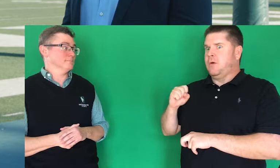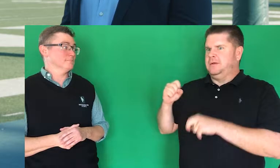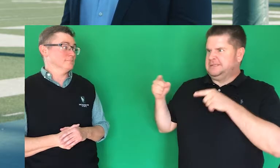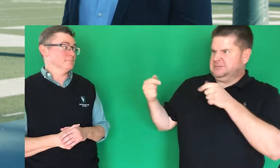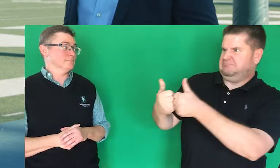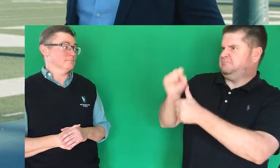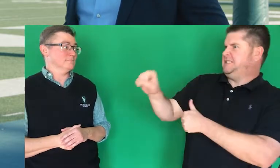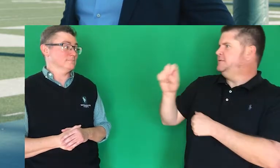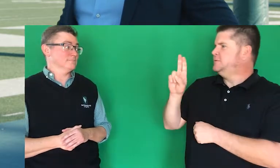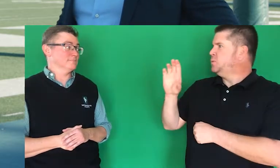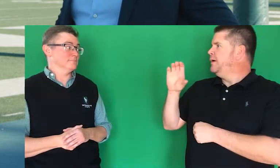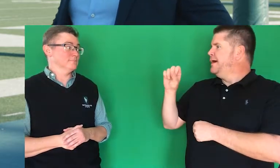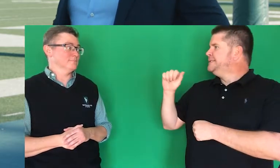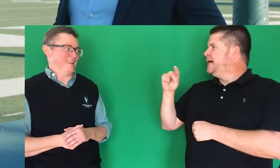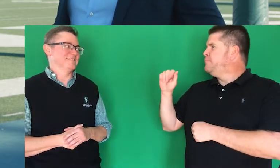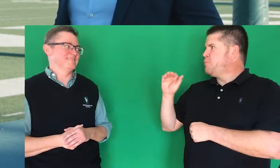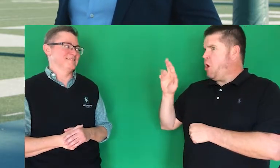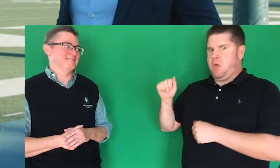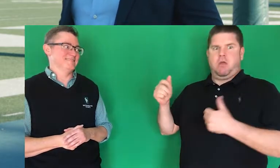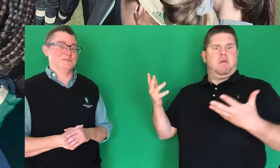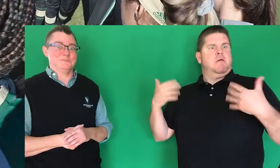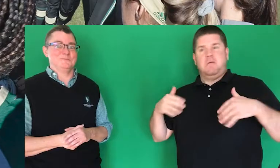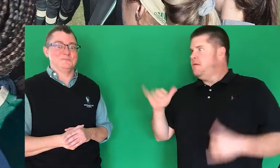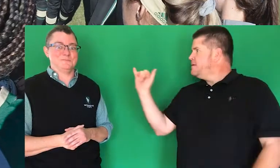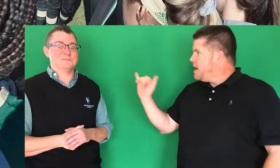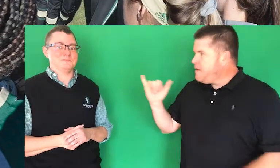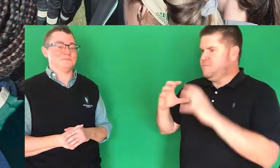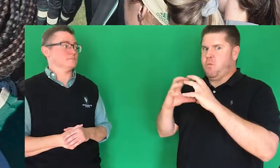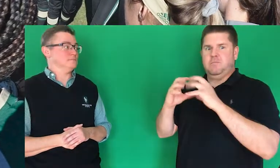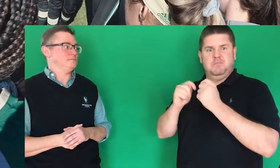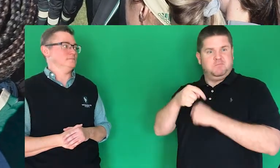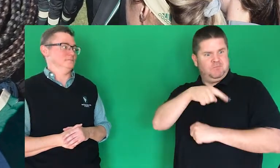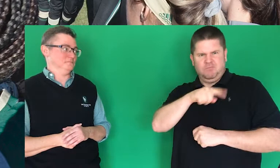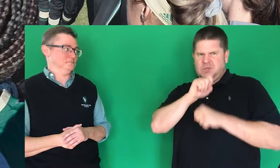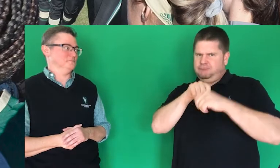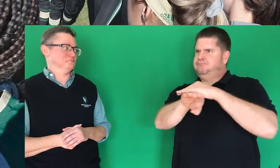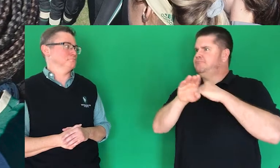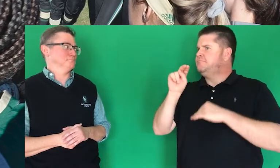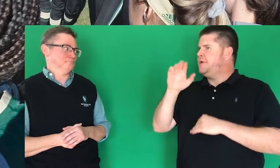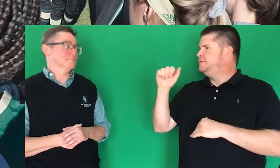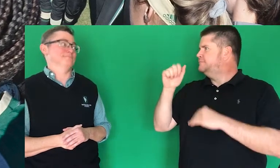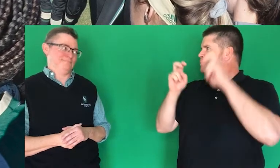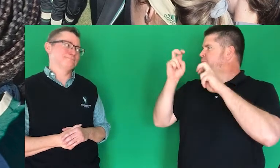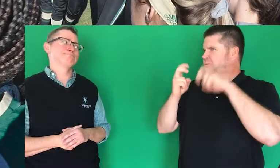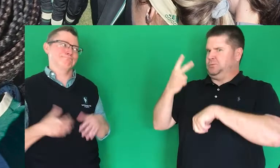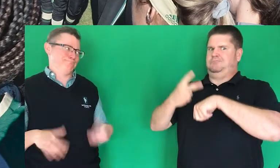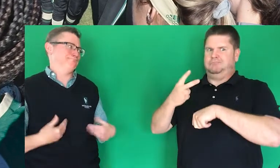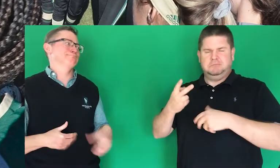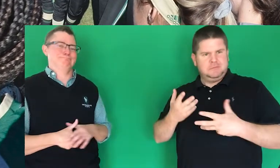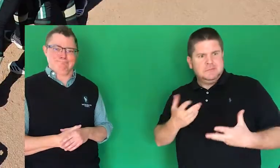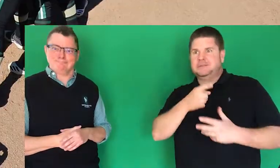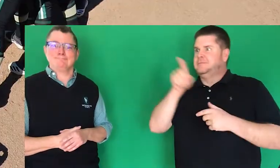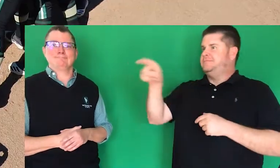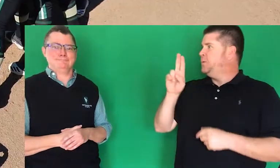Stanford, and upset UC Santa Barbara. So tremendous baseball program. Our softball program made their NCAA tournament 2 years ago. I